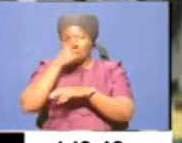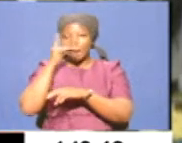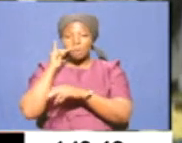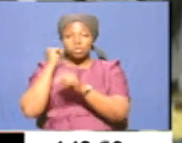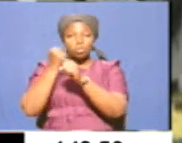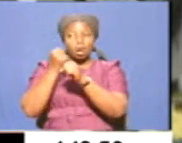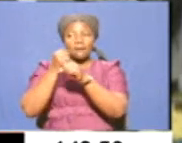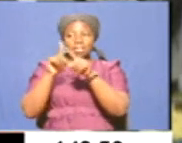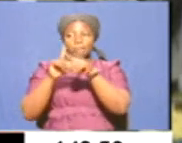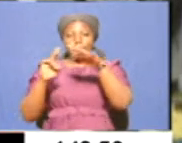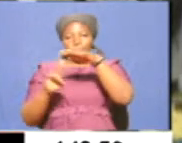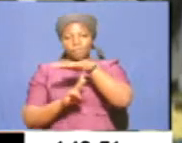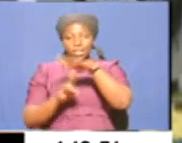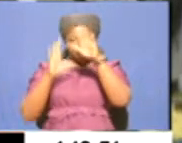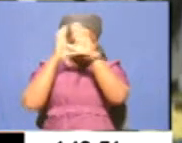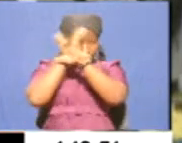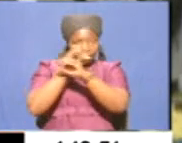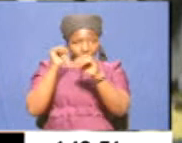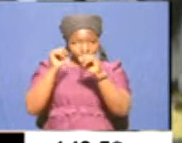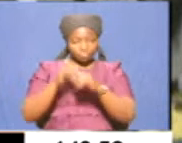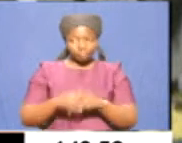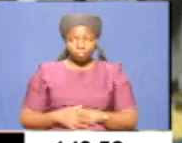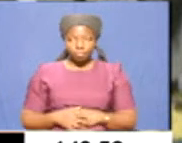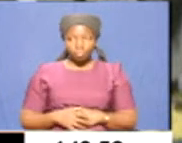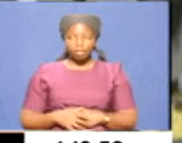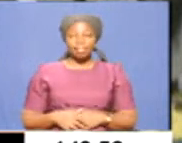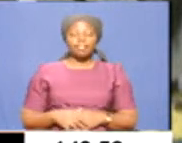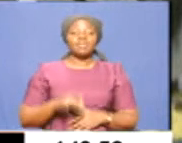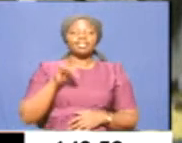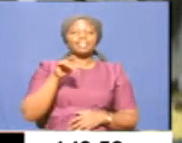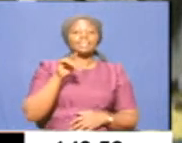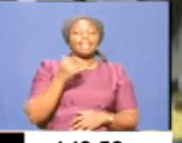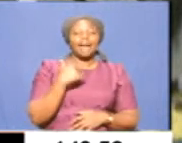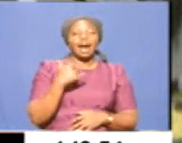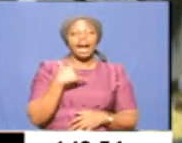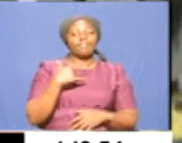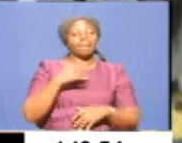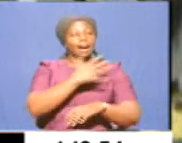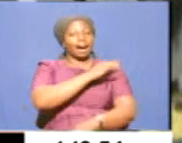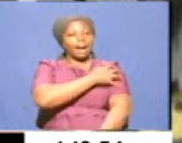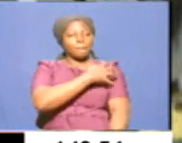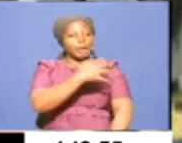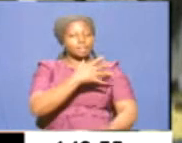High Grand Falls, has capacity to irrigate all this land up to Tana River.